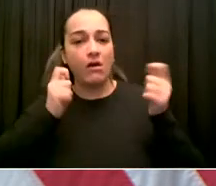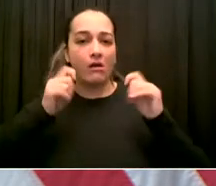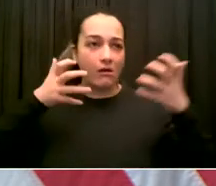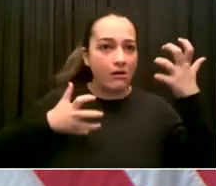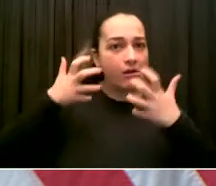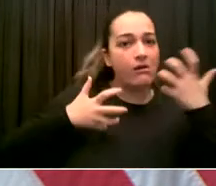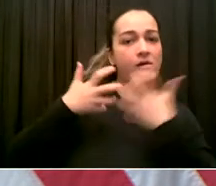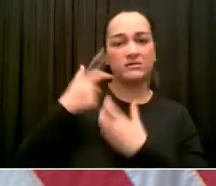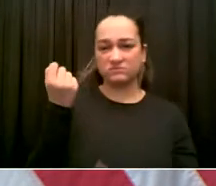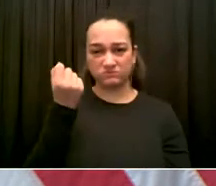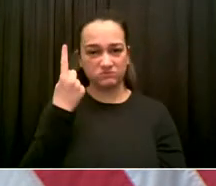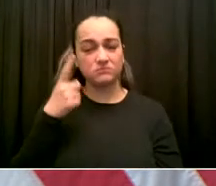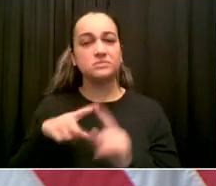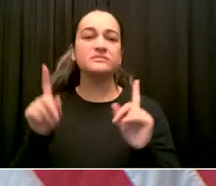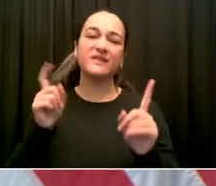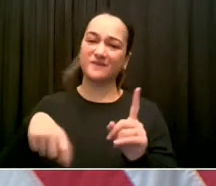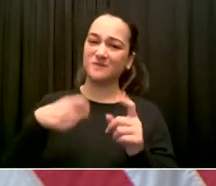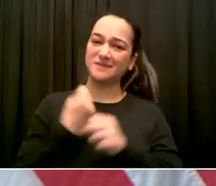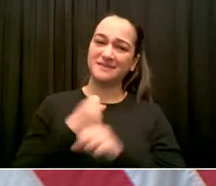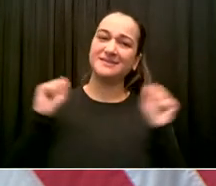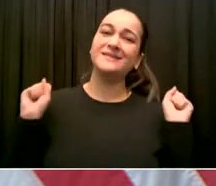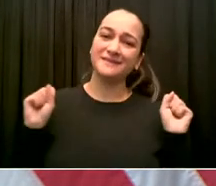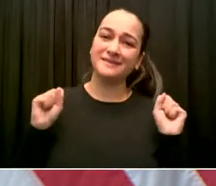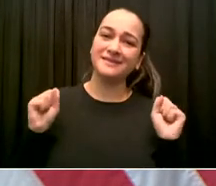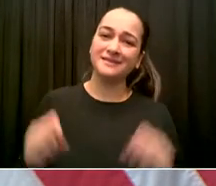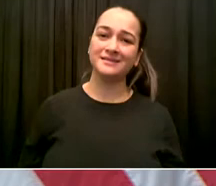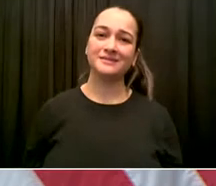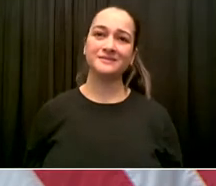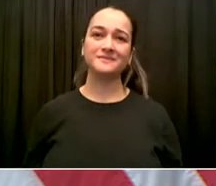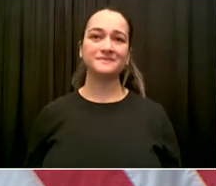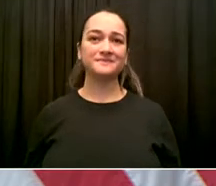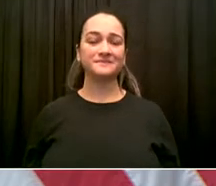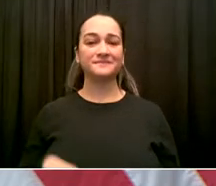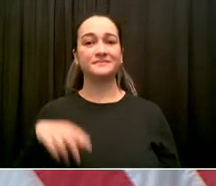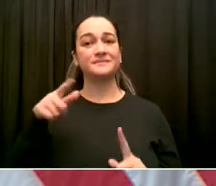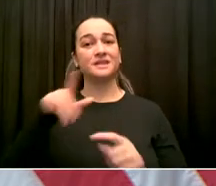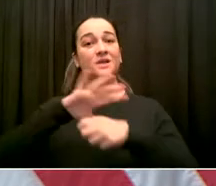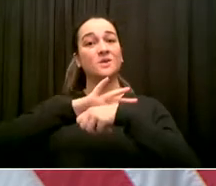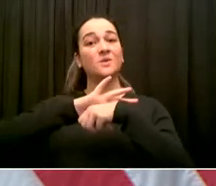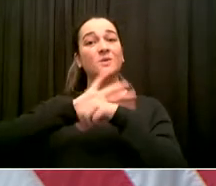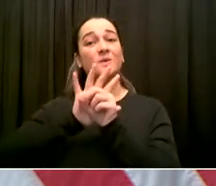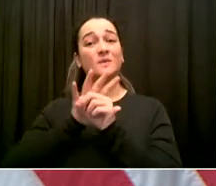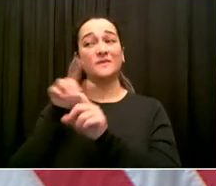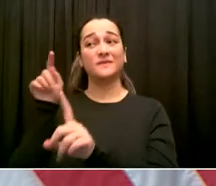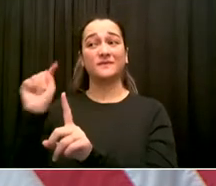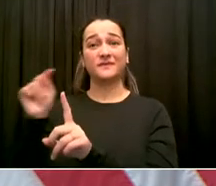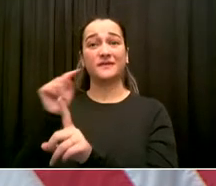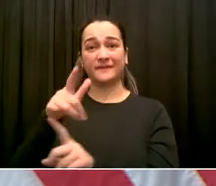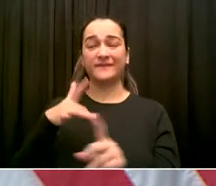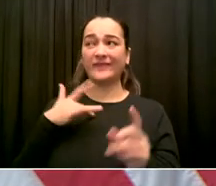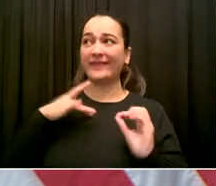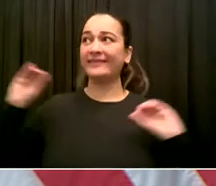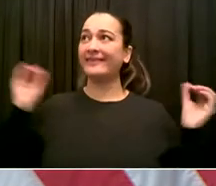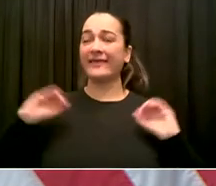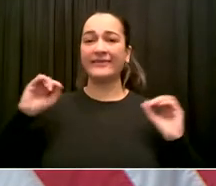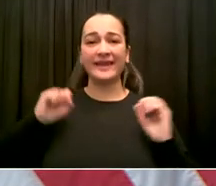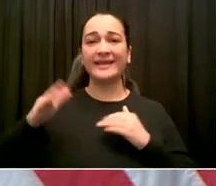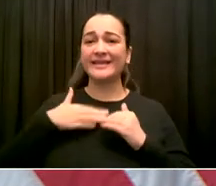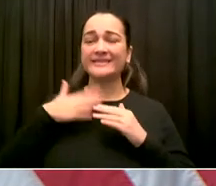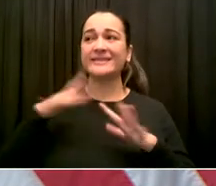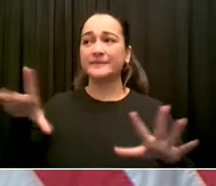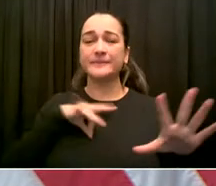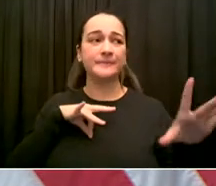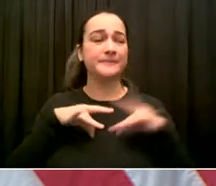relationships. If you do choose to celebrate in person, please wear a snug-fitting face covering and keep distance. This